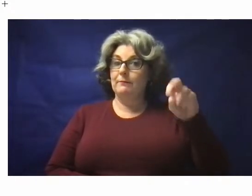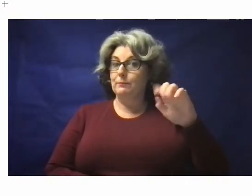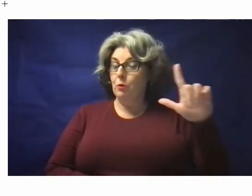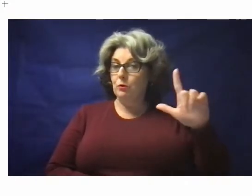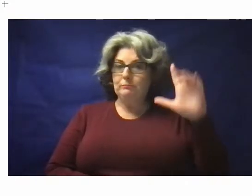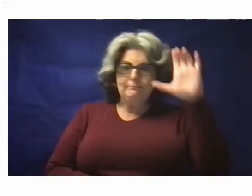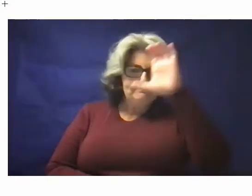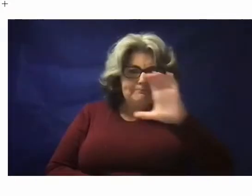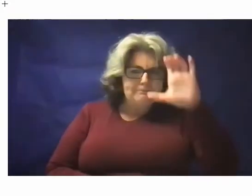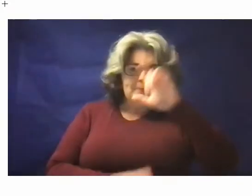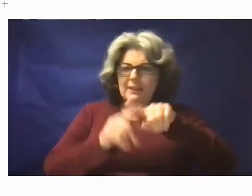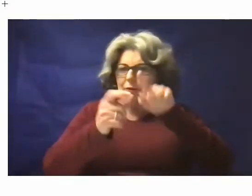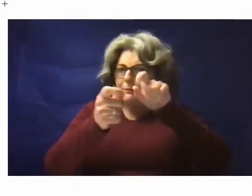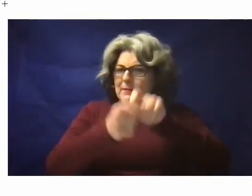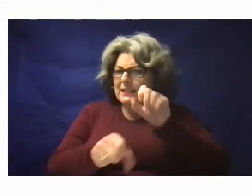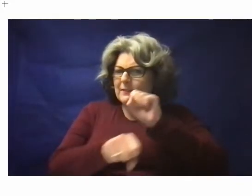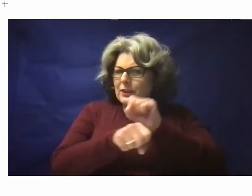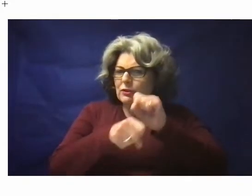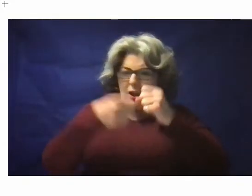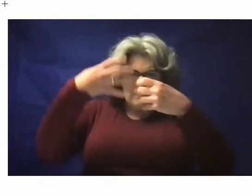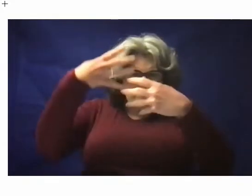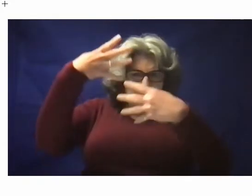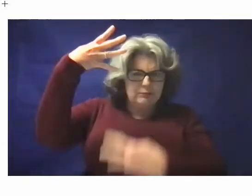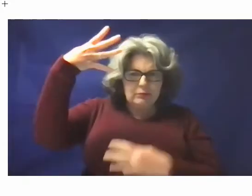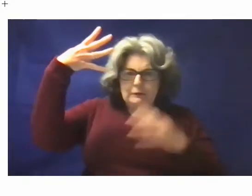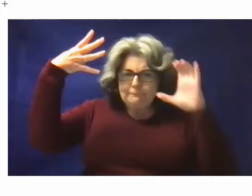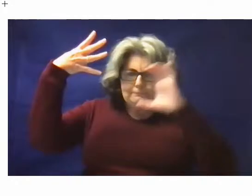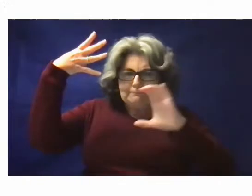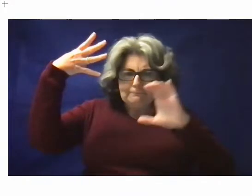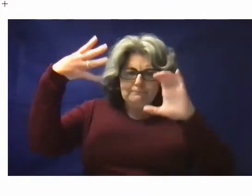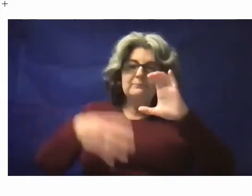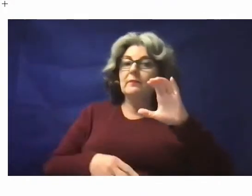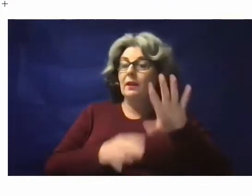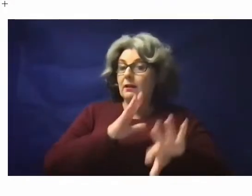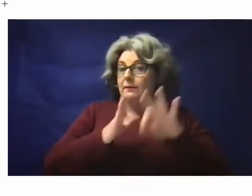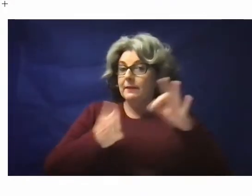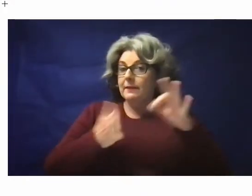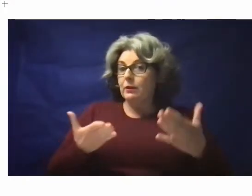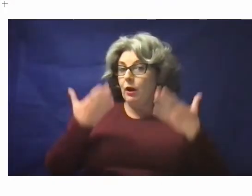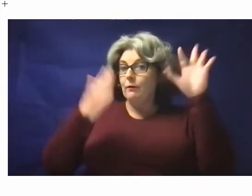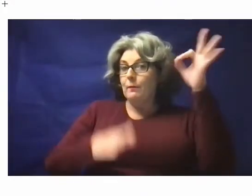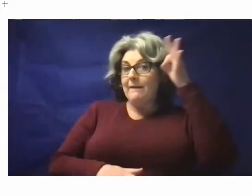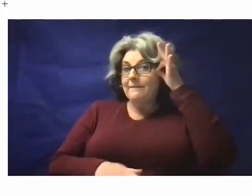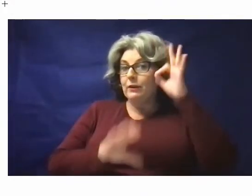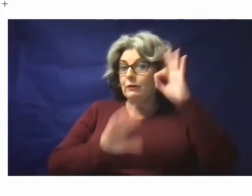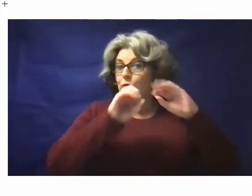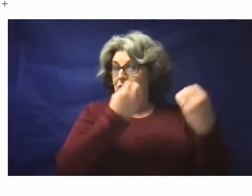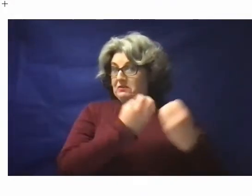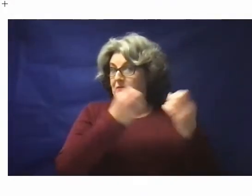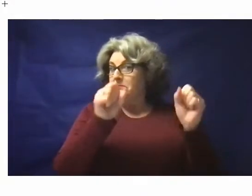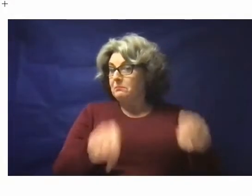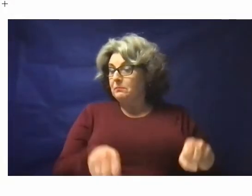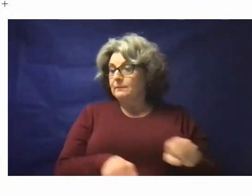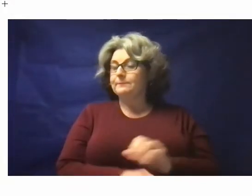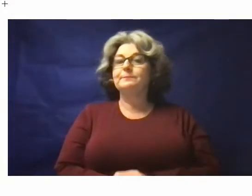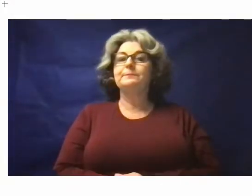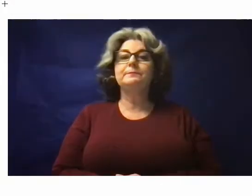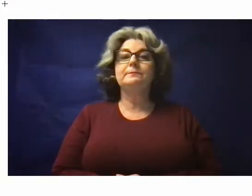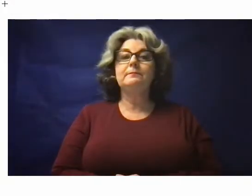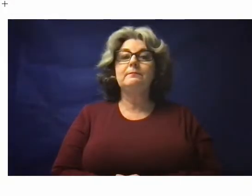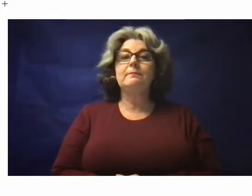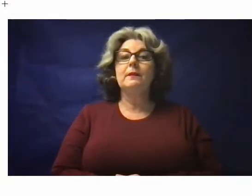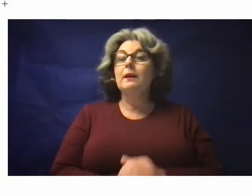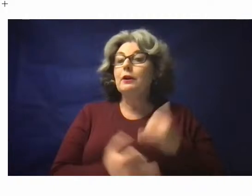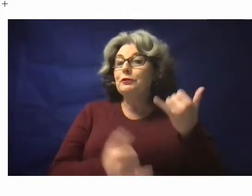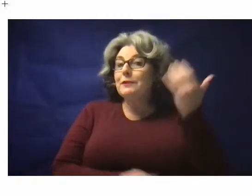of specific job opportunities that are offered by federal organizations. In this presentation, I